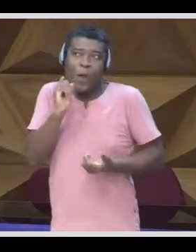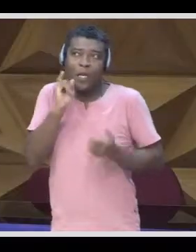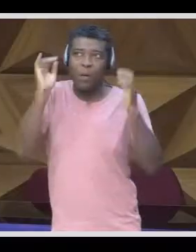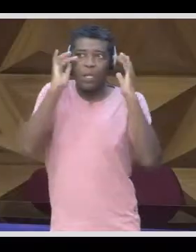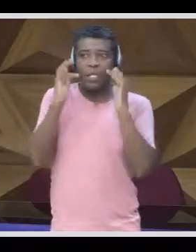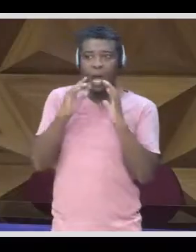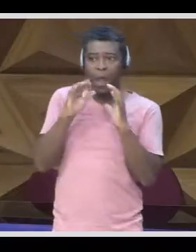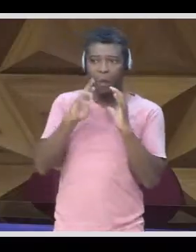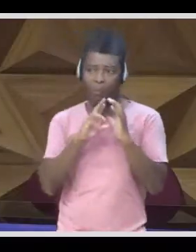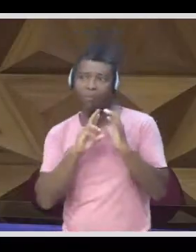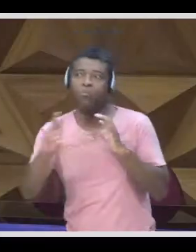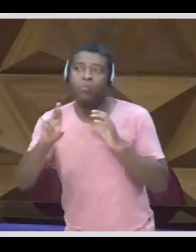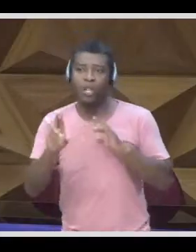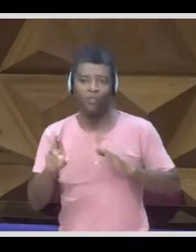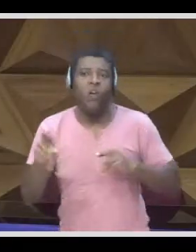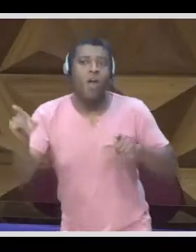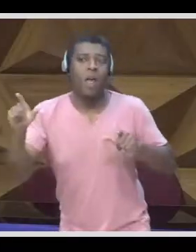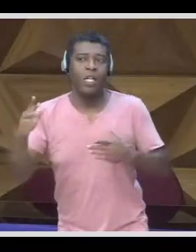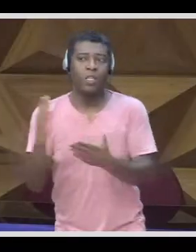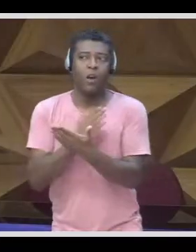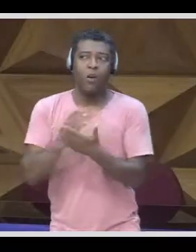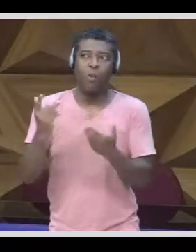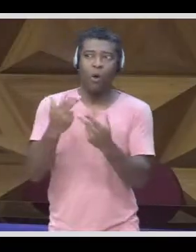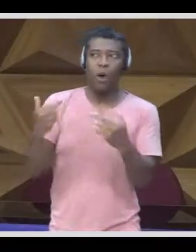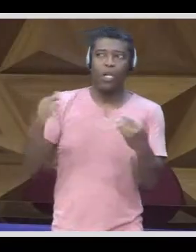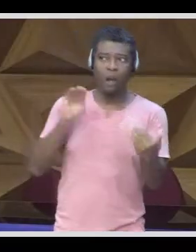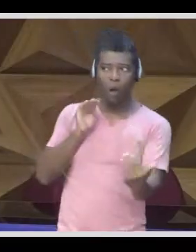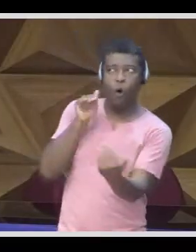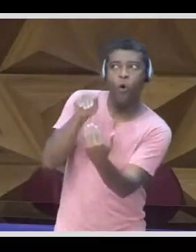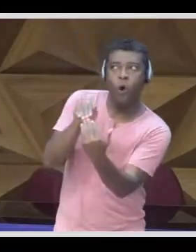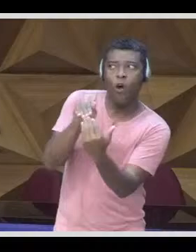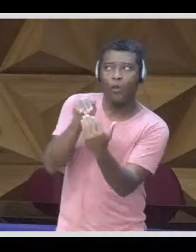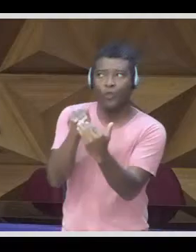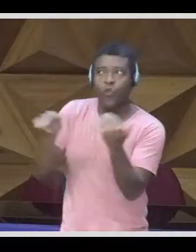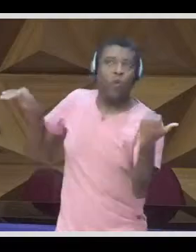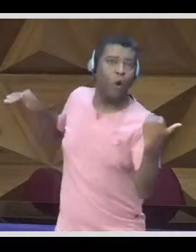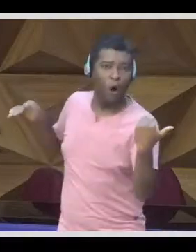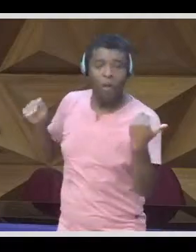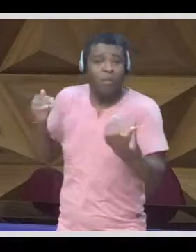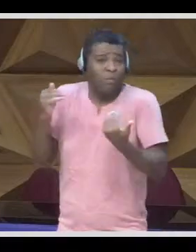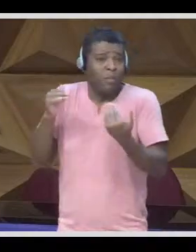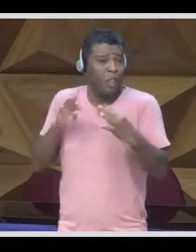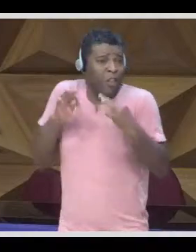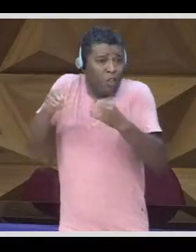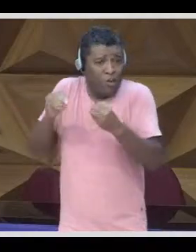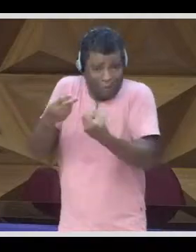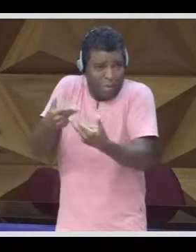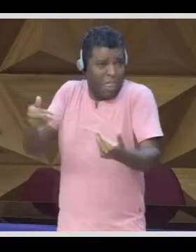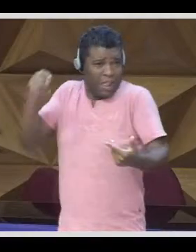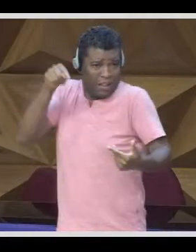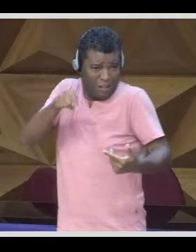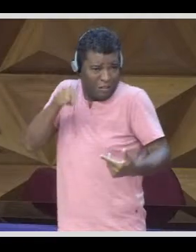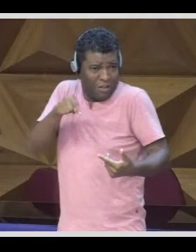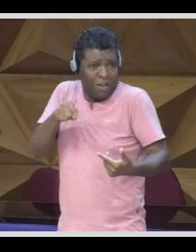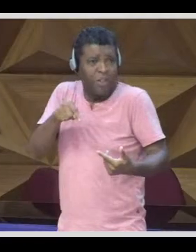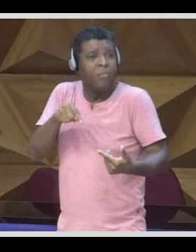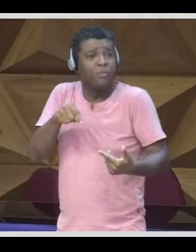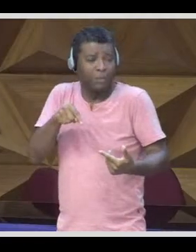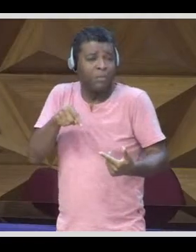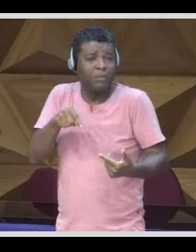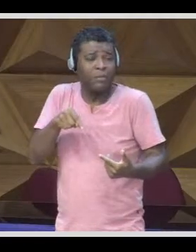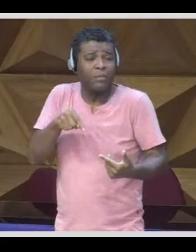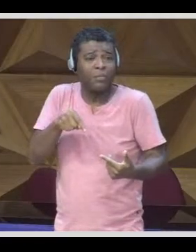disagree. All of these factors, they refer to as qualitative variables. These